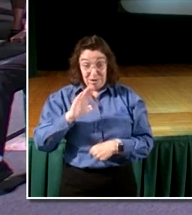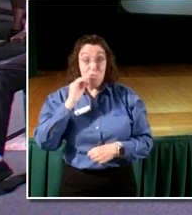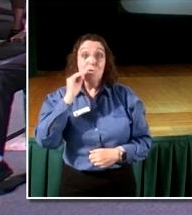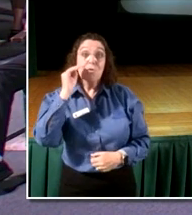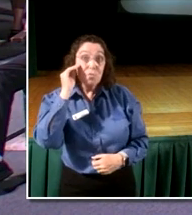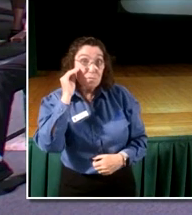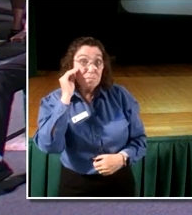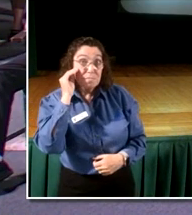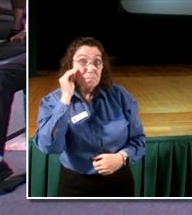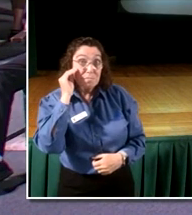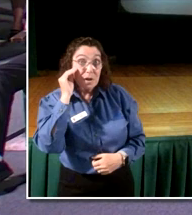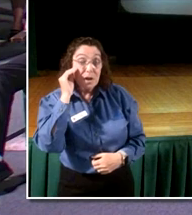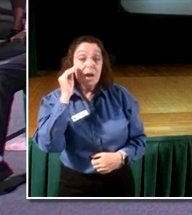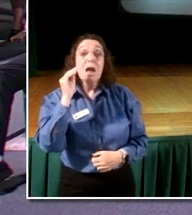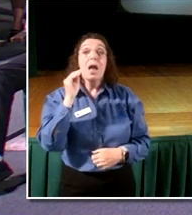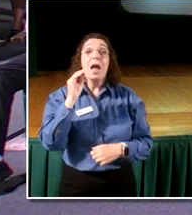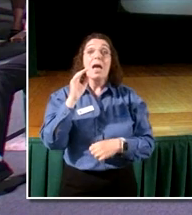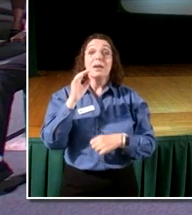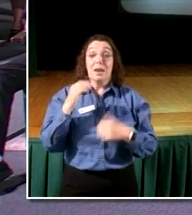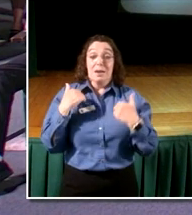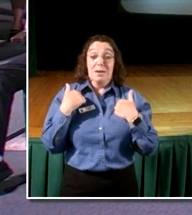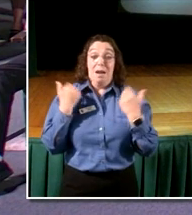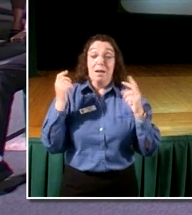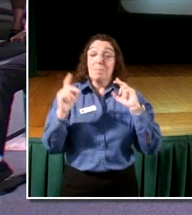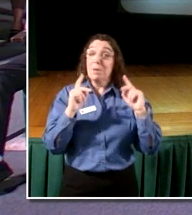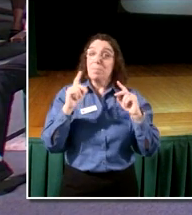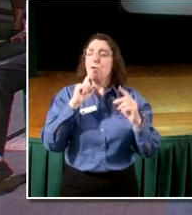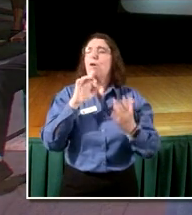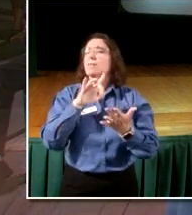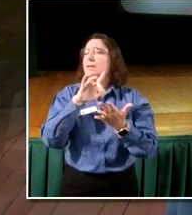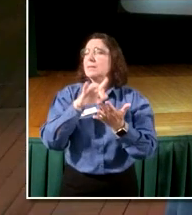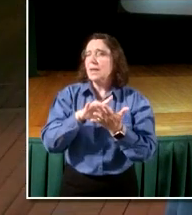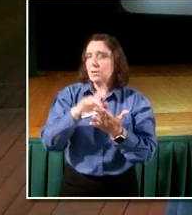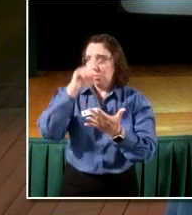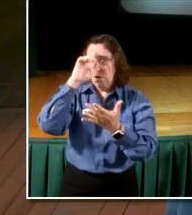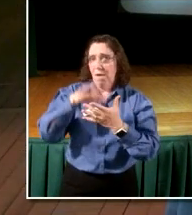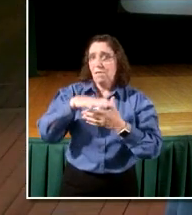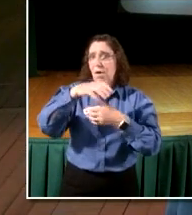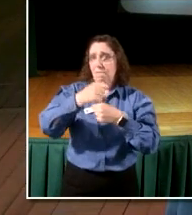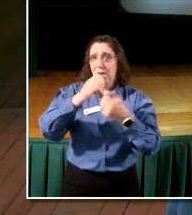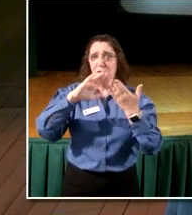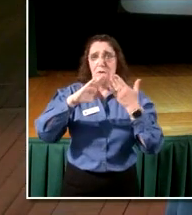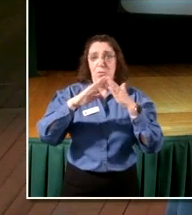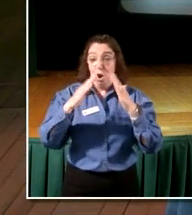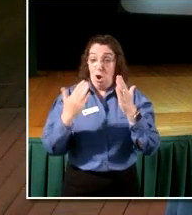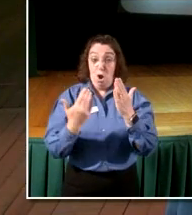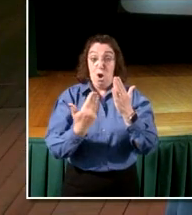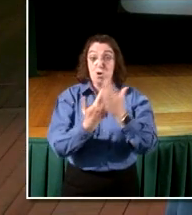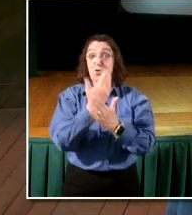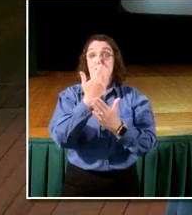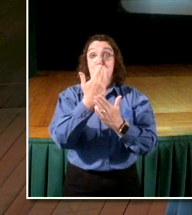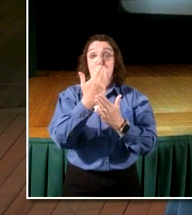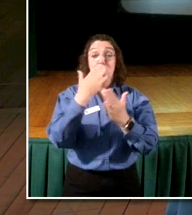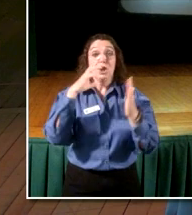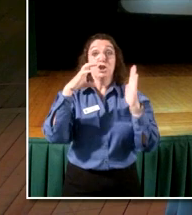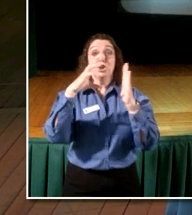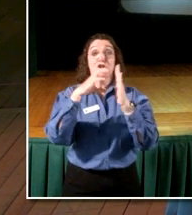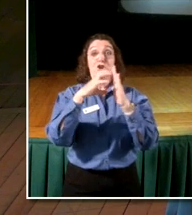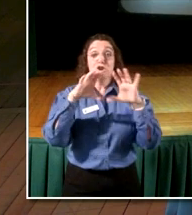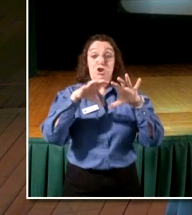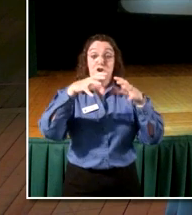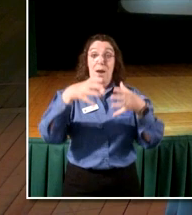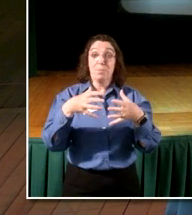they are at the center of our faith community. Our new chapter of Scholas will provide